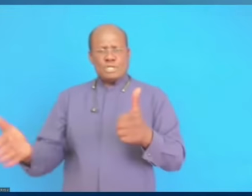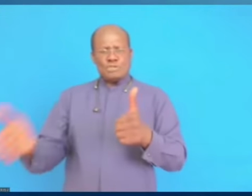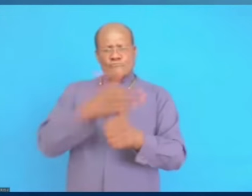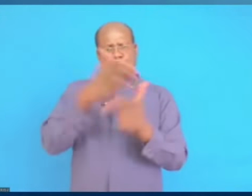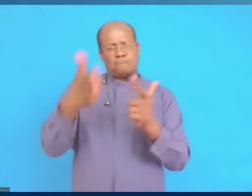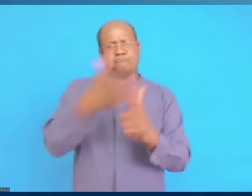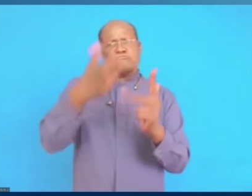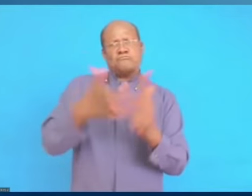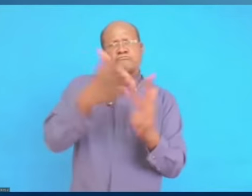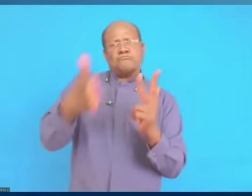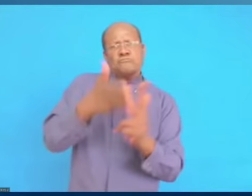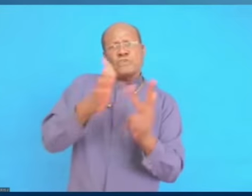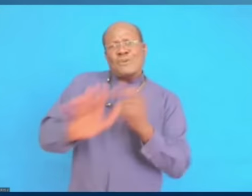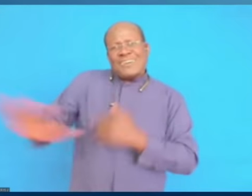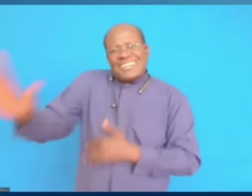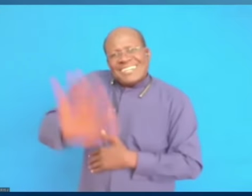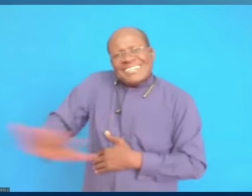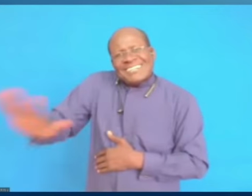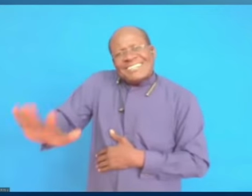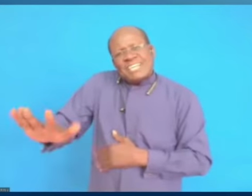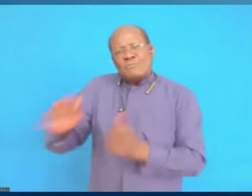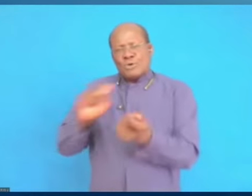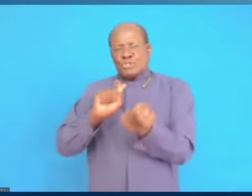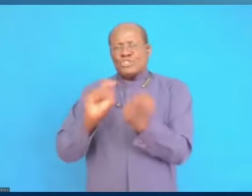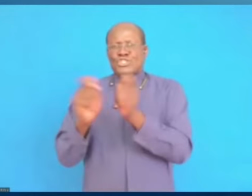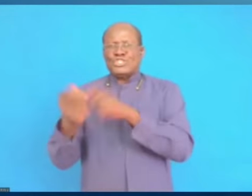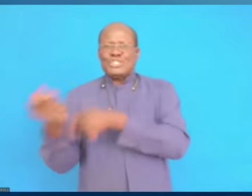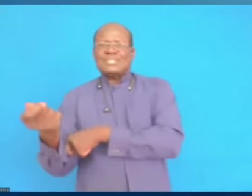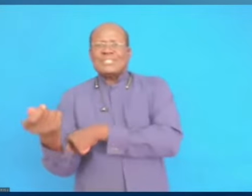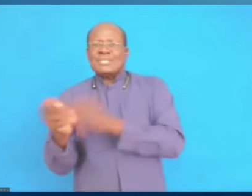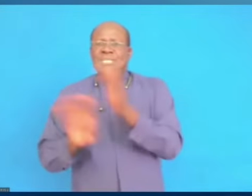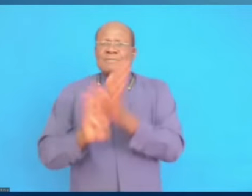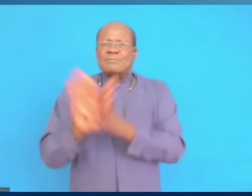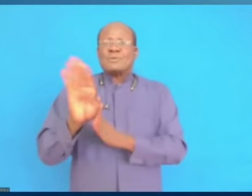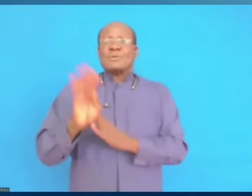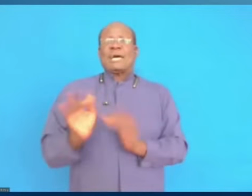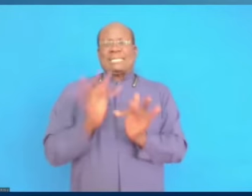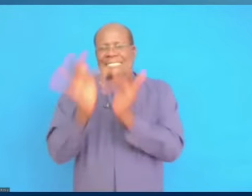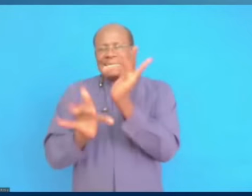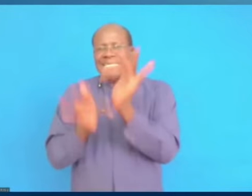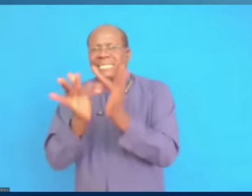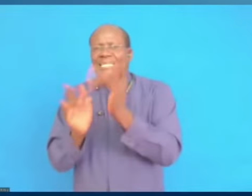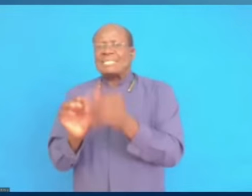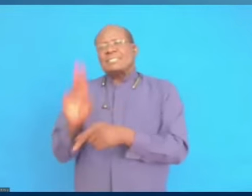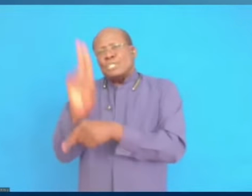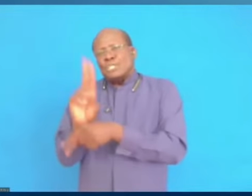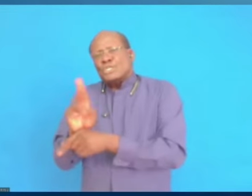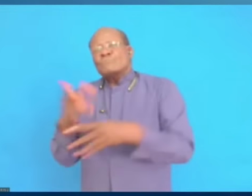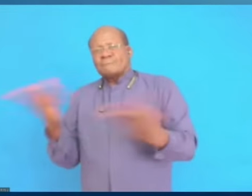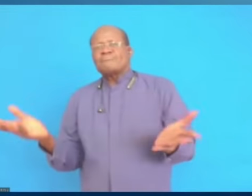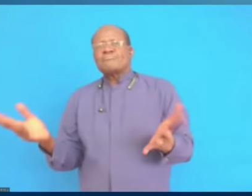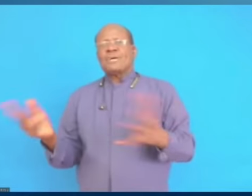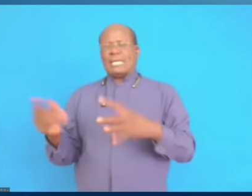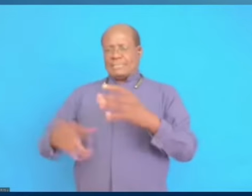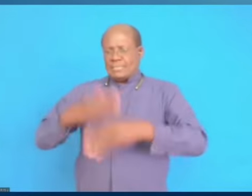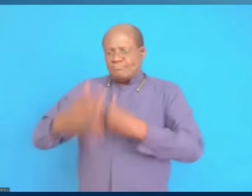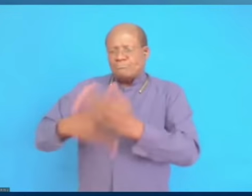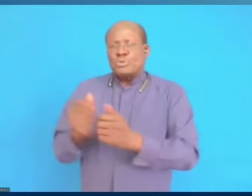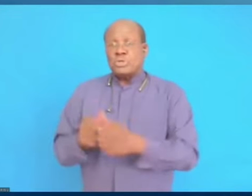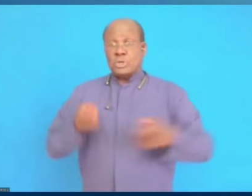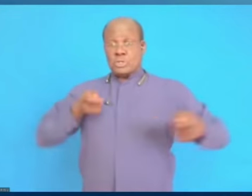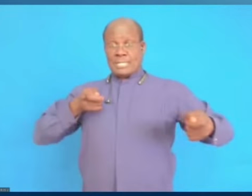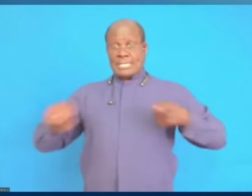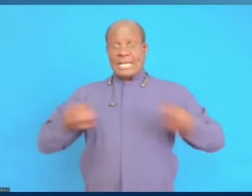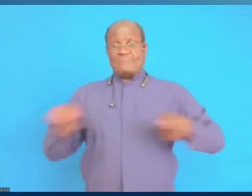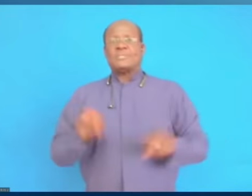region, promoting the development and use of the internet in the region, and building Caribbean capacity in internet governance. We are very happy